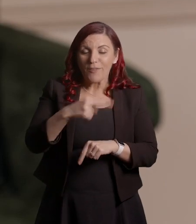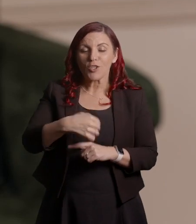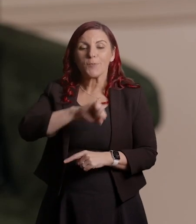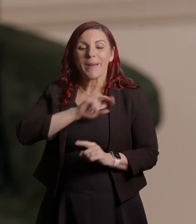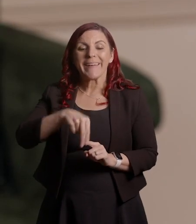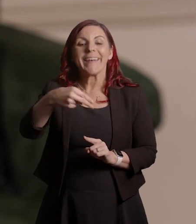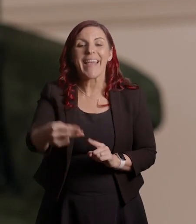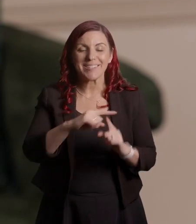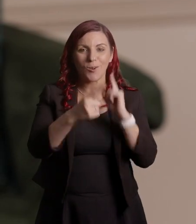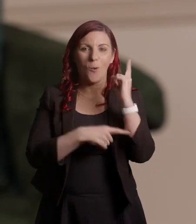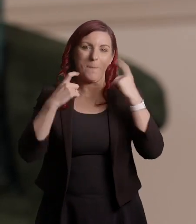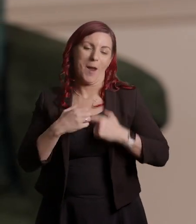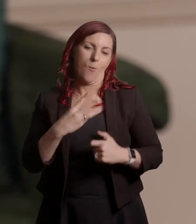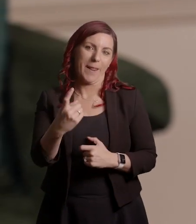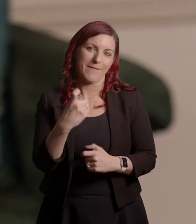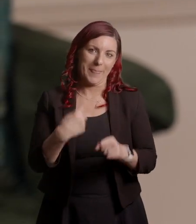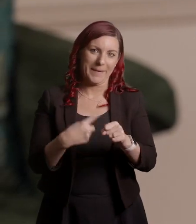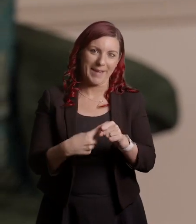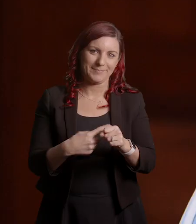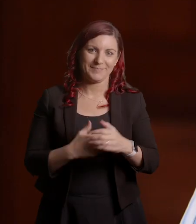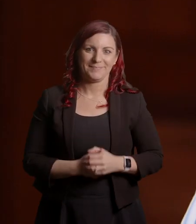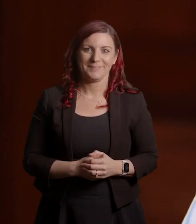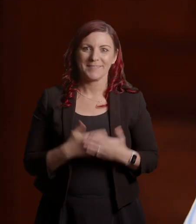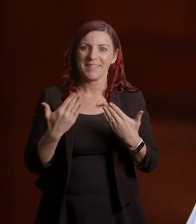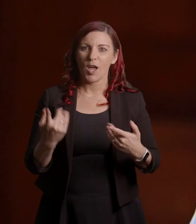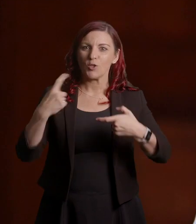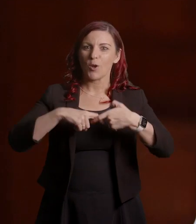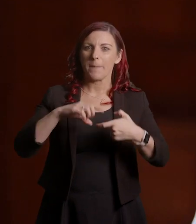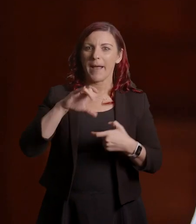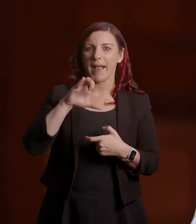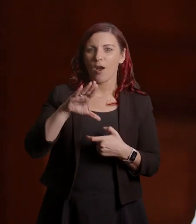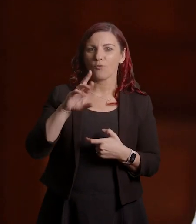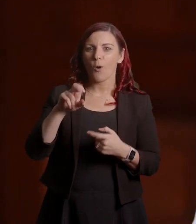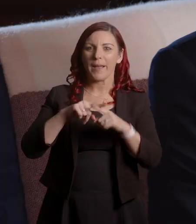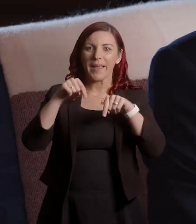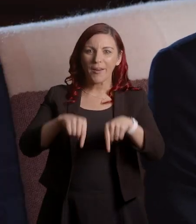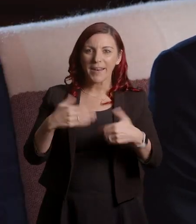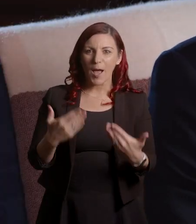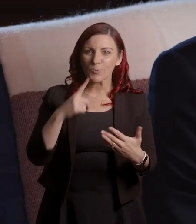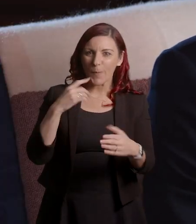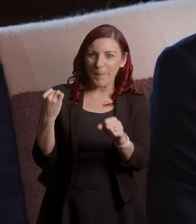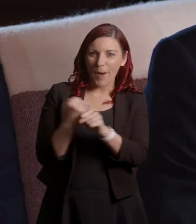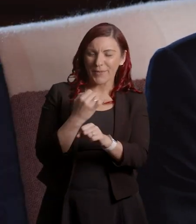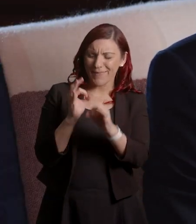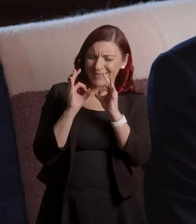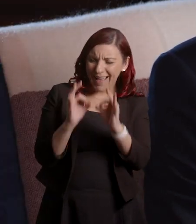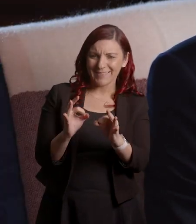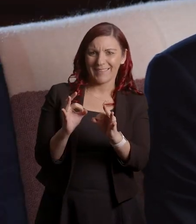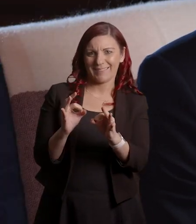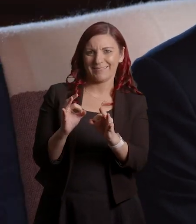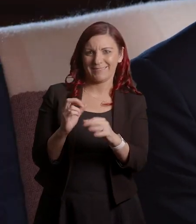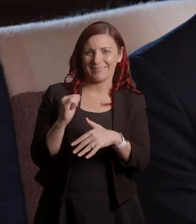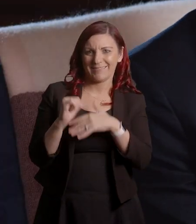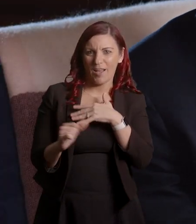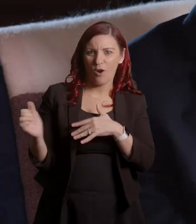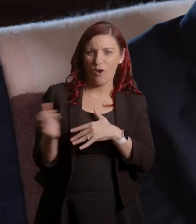if not, I'm sure the next Lord Mayor will have them in then. Okay, joined now by Carla Rowe here to mark this fantastic